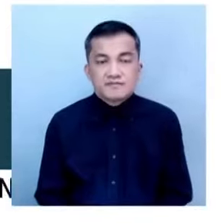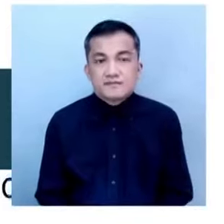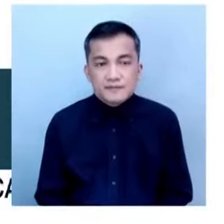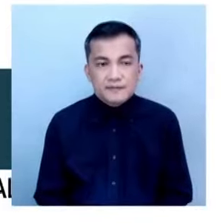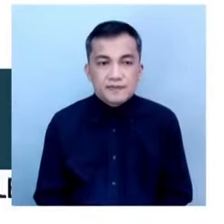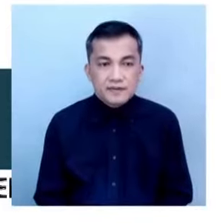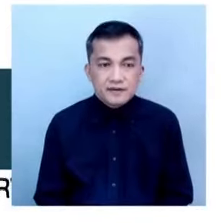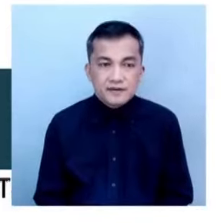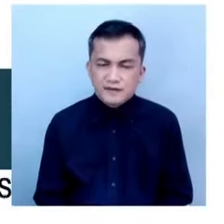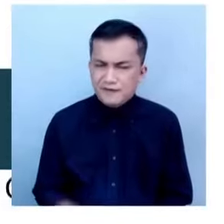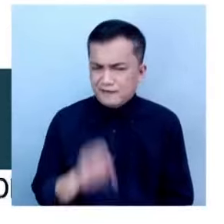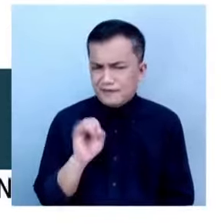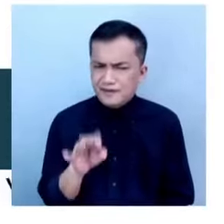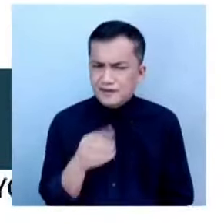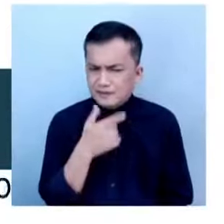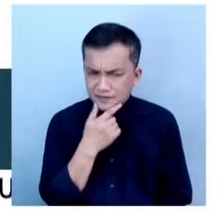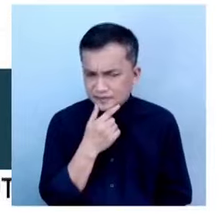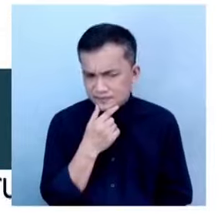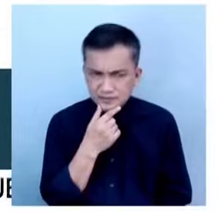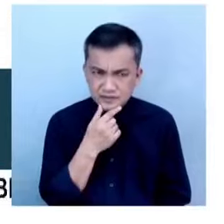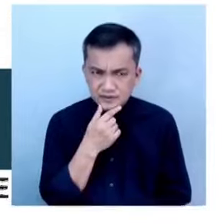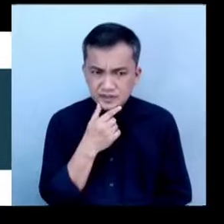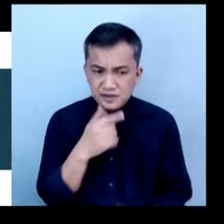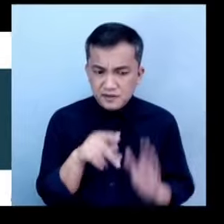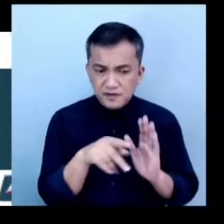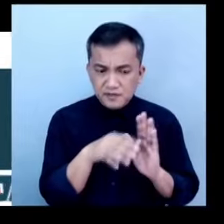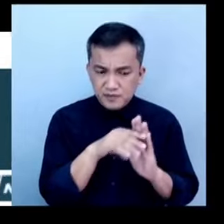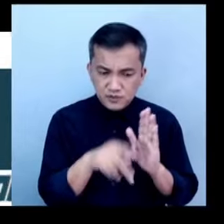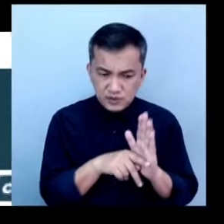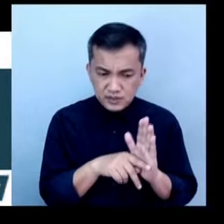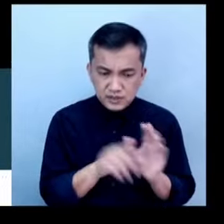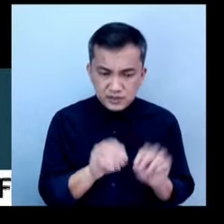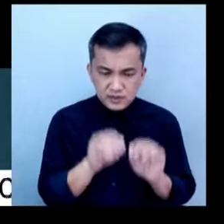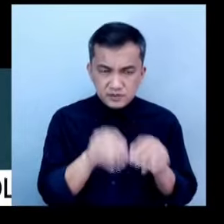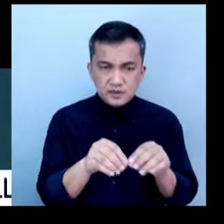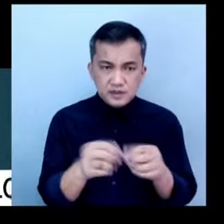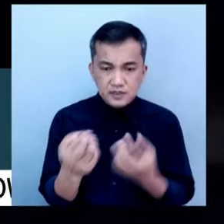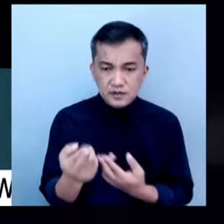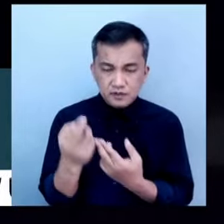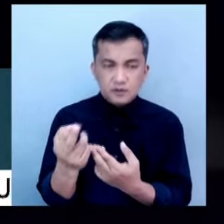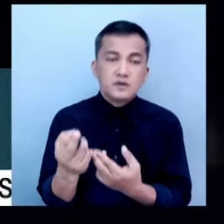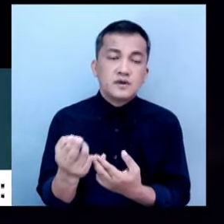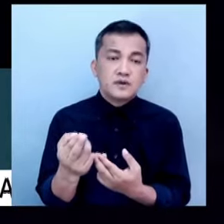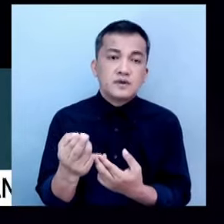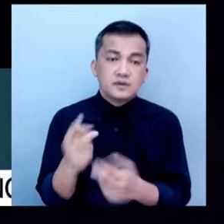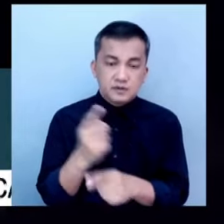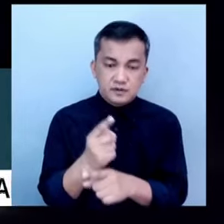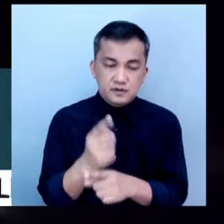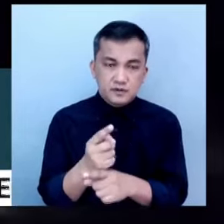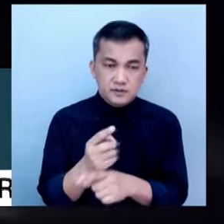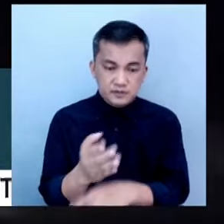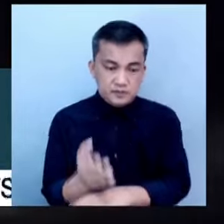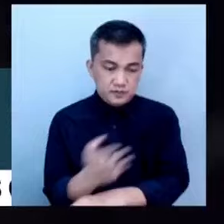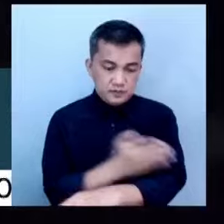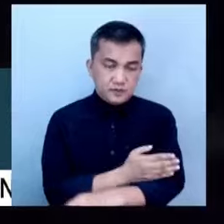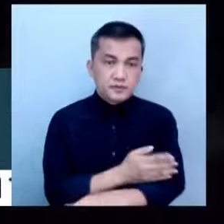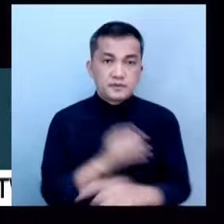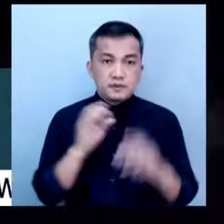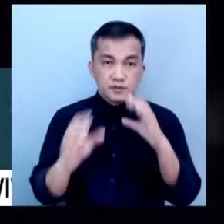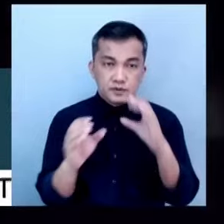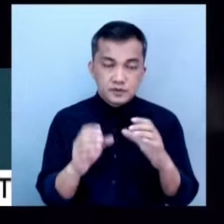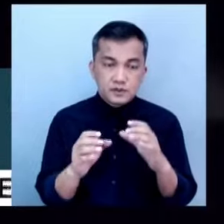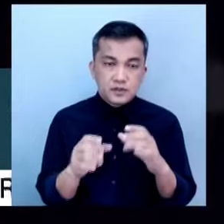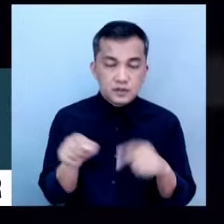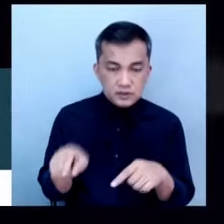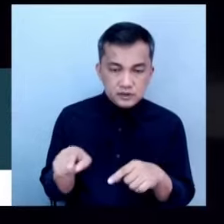So if there are, if the protocols are in place, the recommendation on the proper improved communication measures are